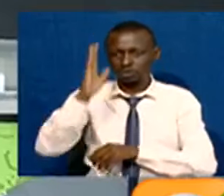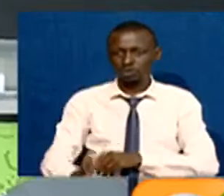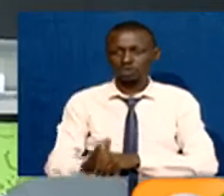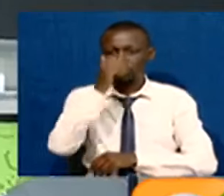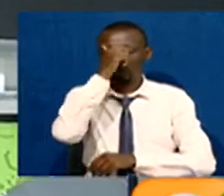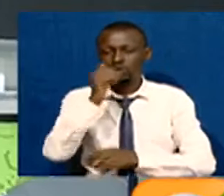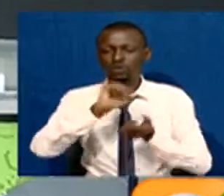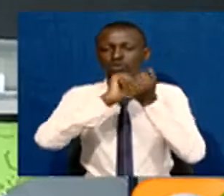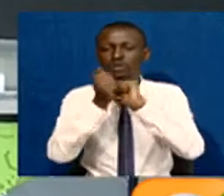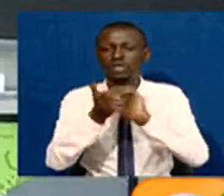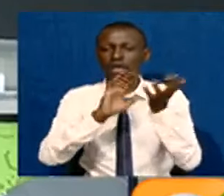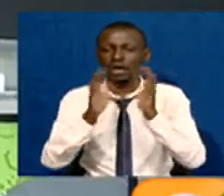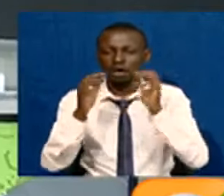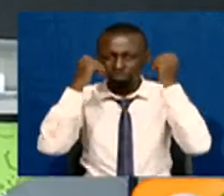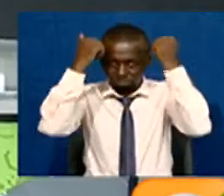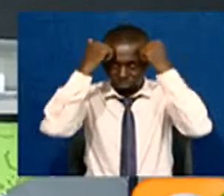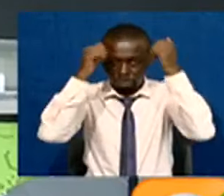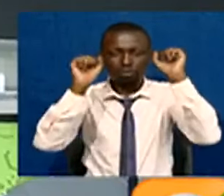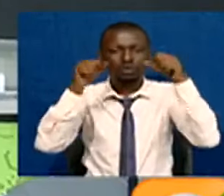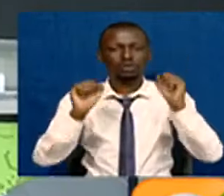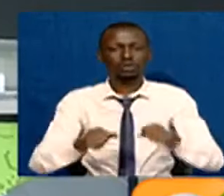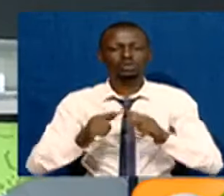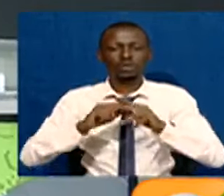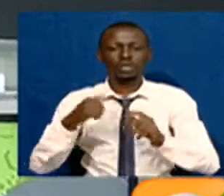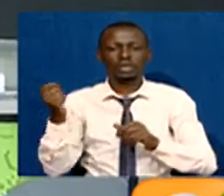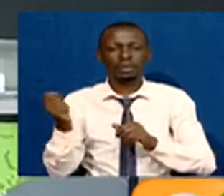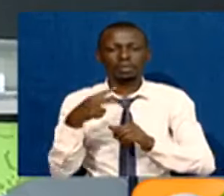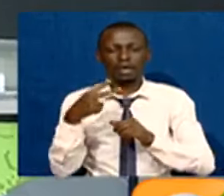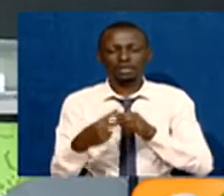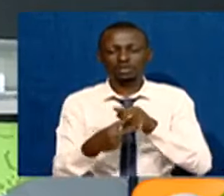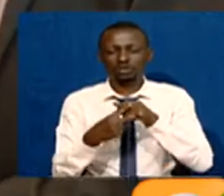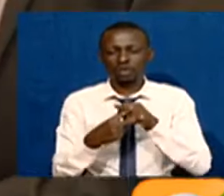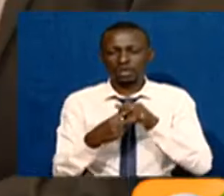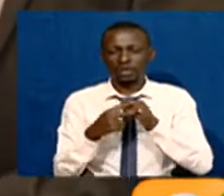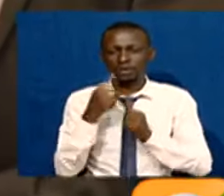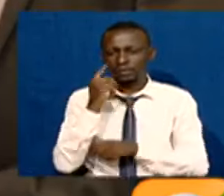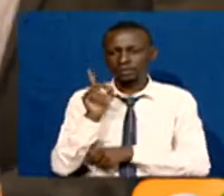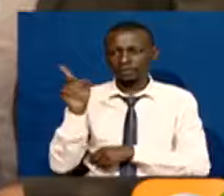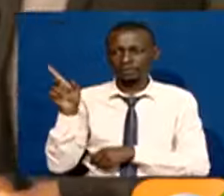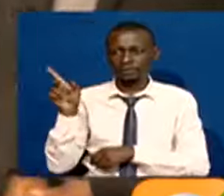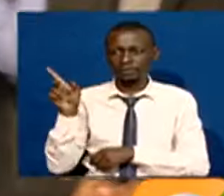their courses will be able to do so from early June.